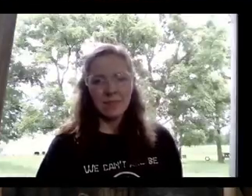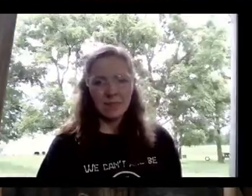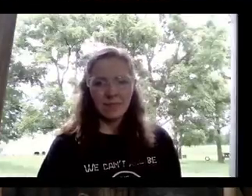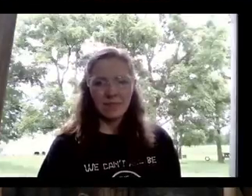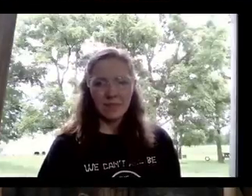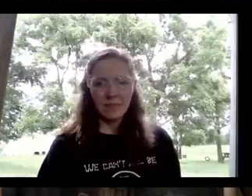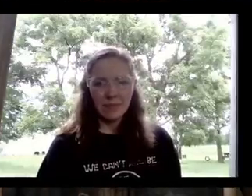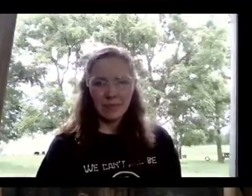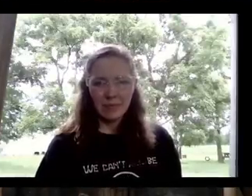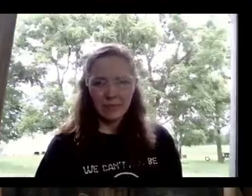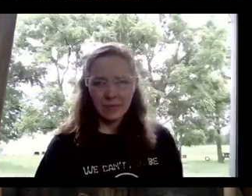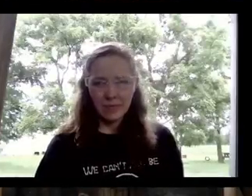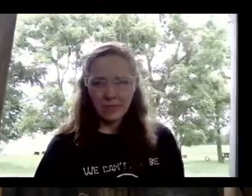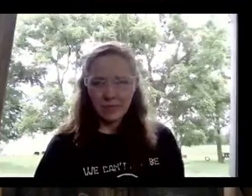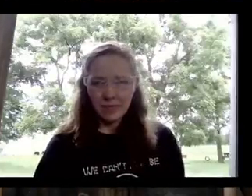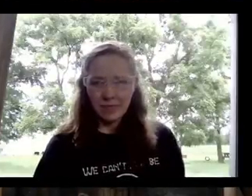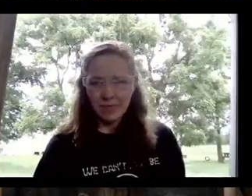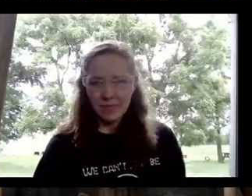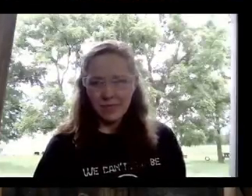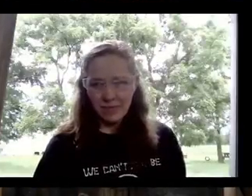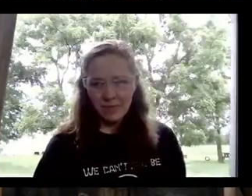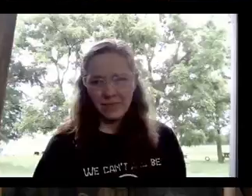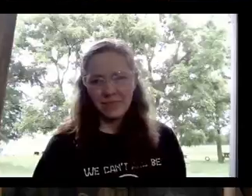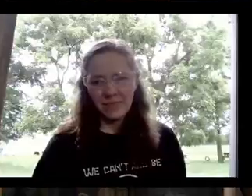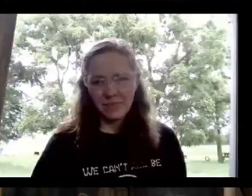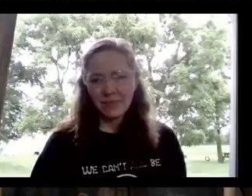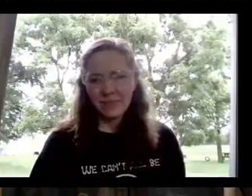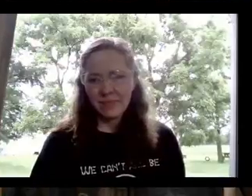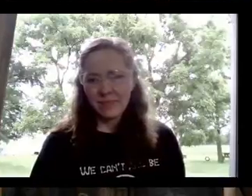I've lost track. So there's a bunch.